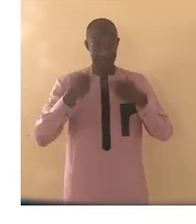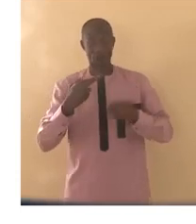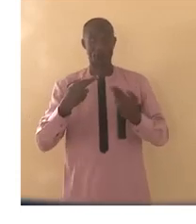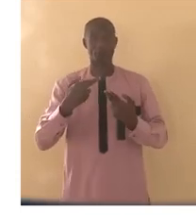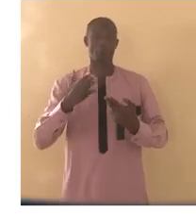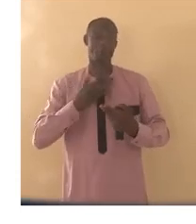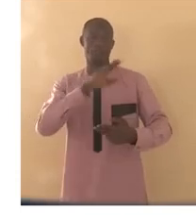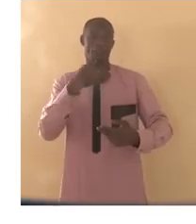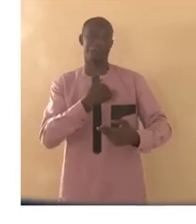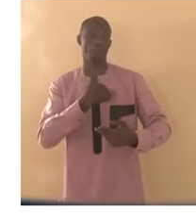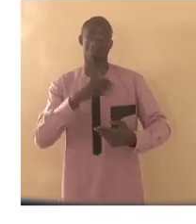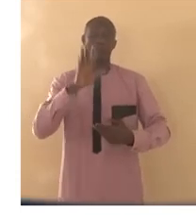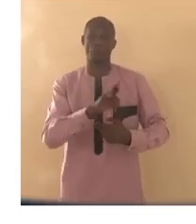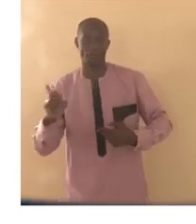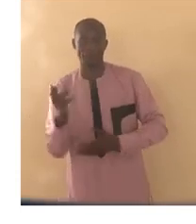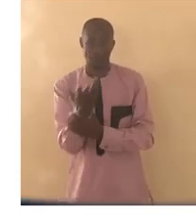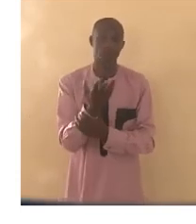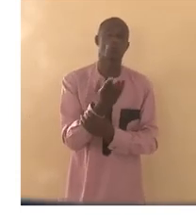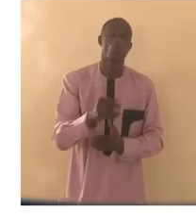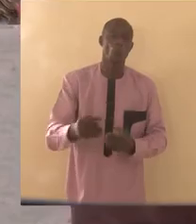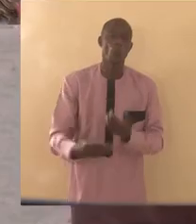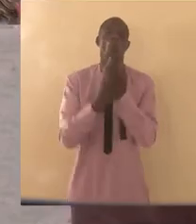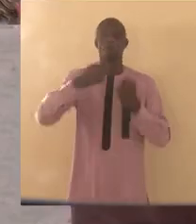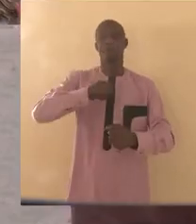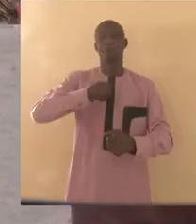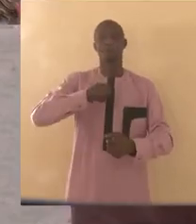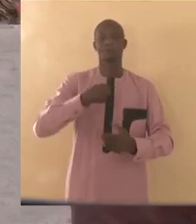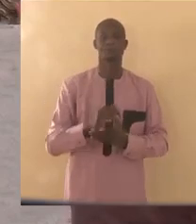soul clings to you. Your right hand holds me fast.